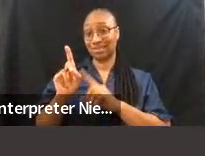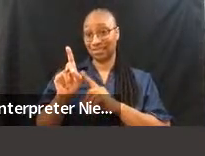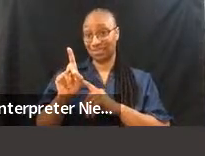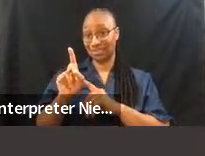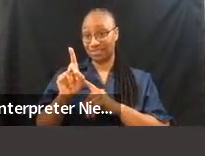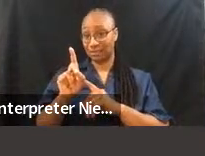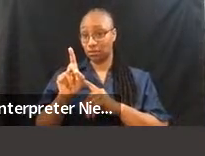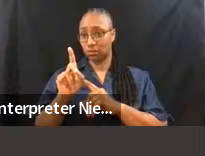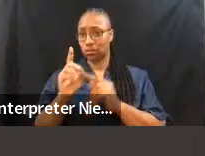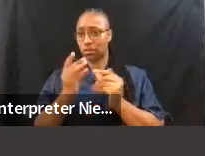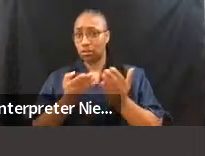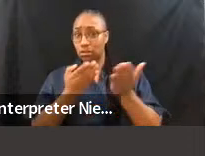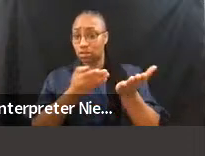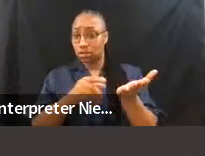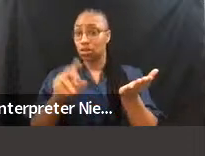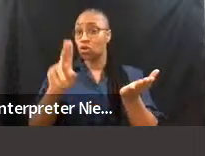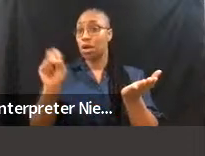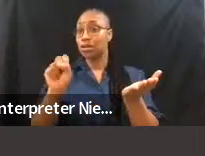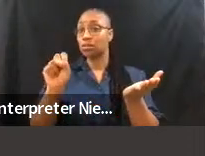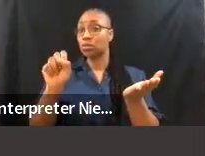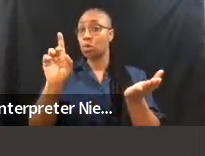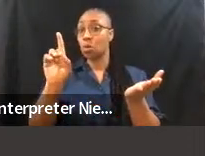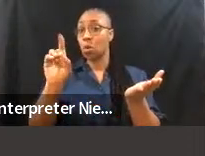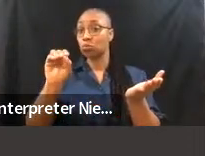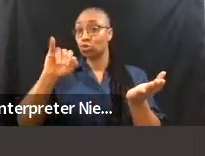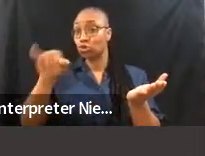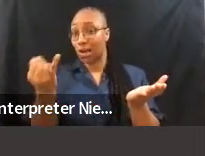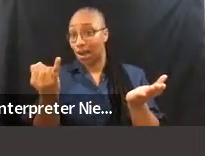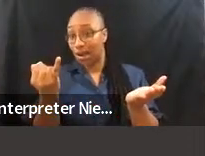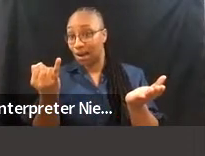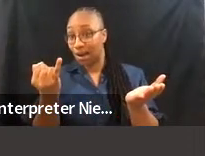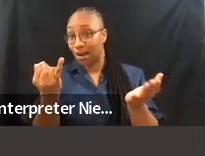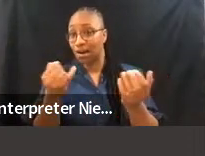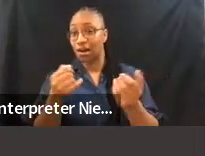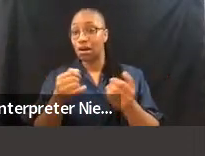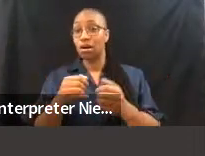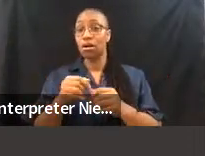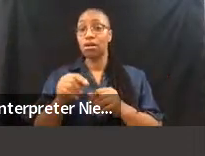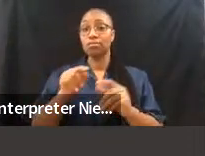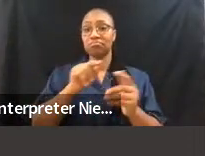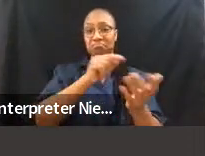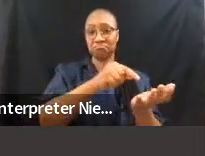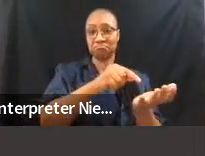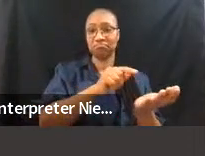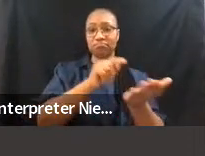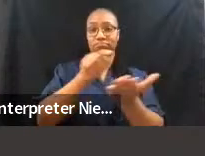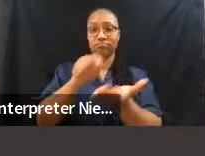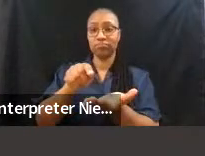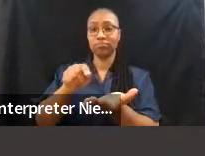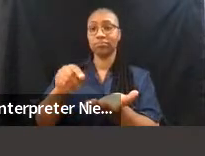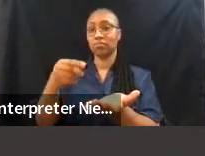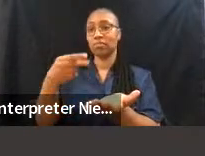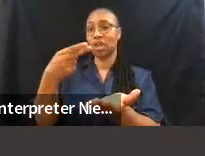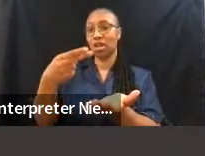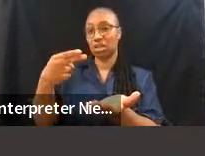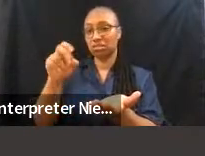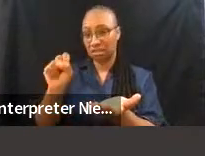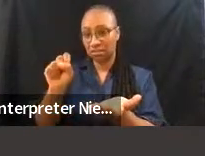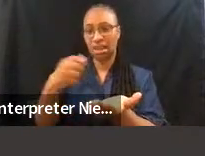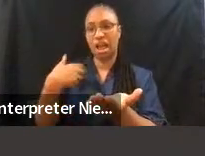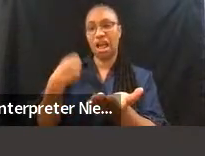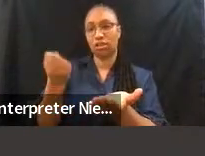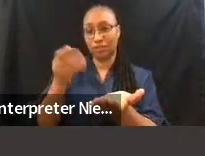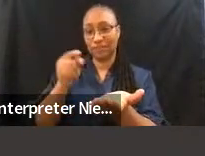Services Office for Civil Rights move forward with the regulatory process to adopt the Access Board's